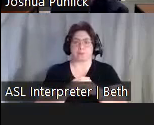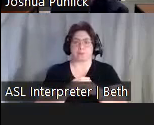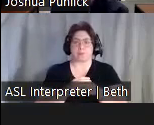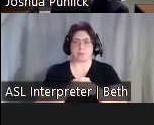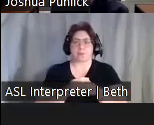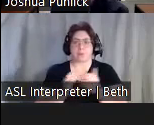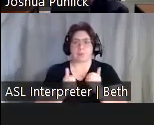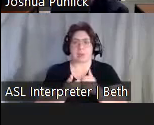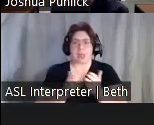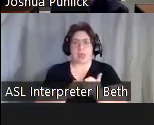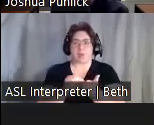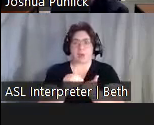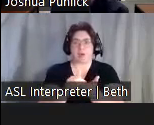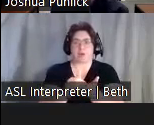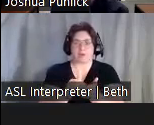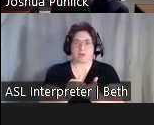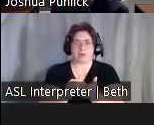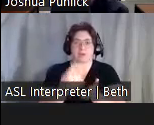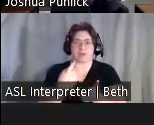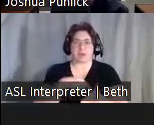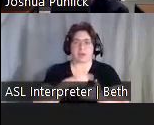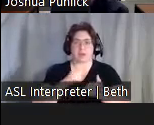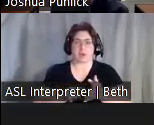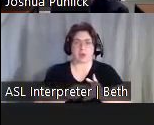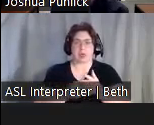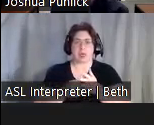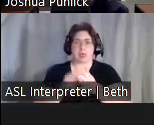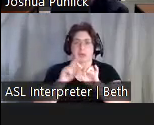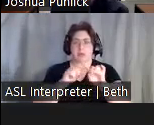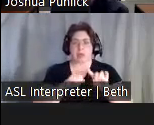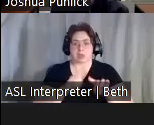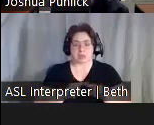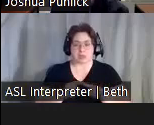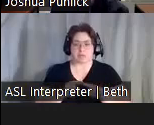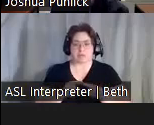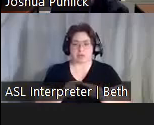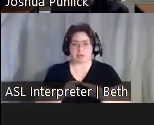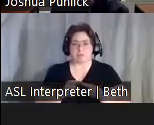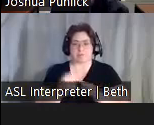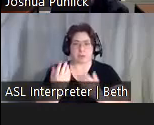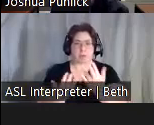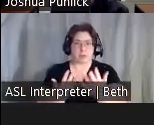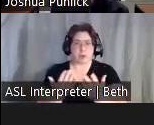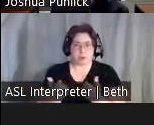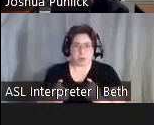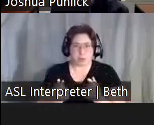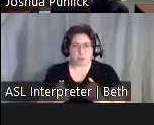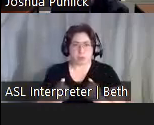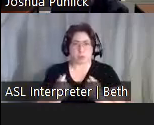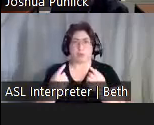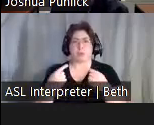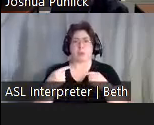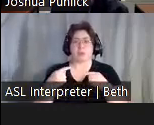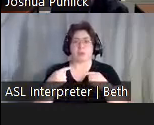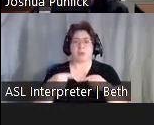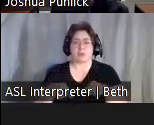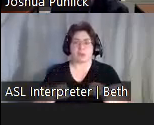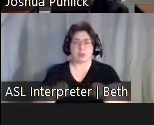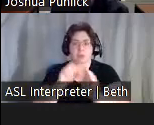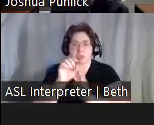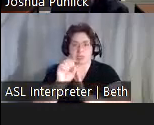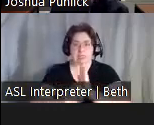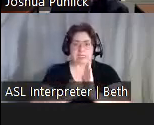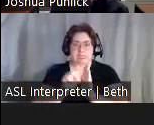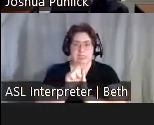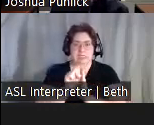how often can we implement the different burns that we do during the